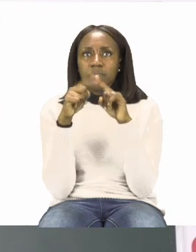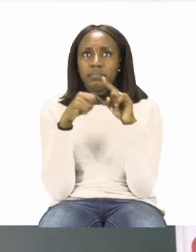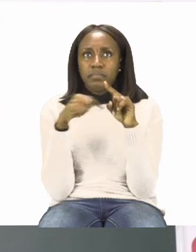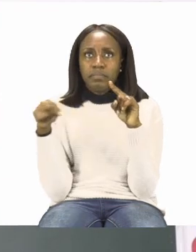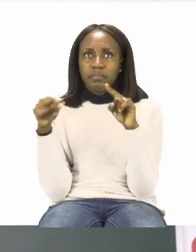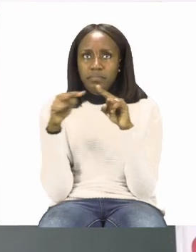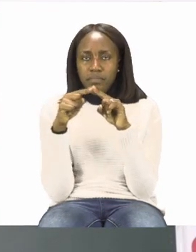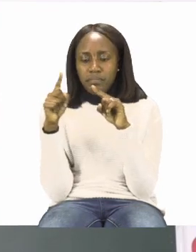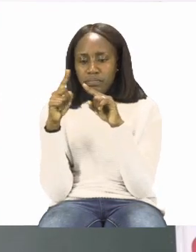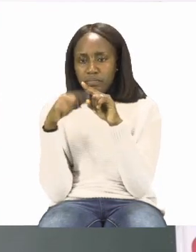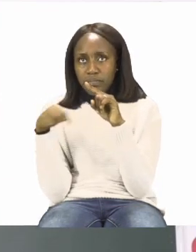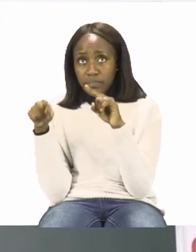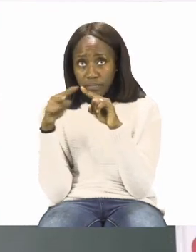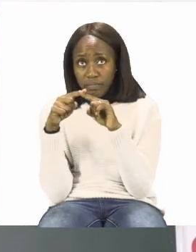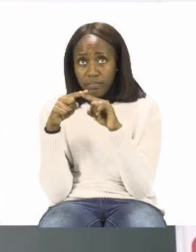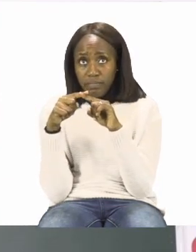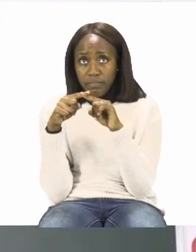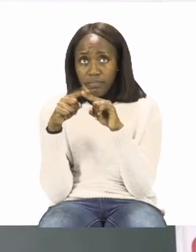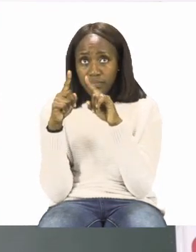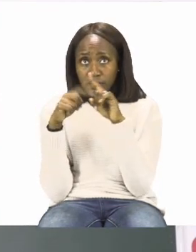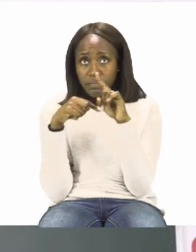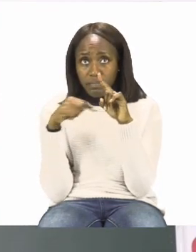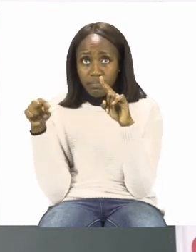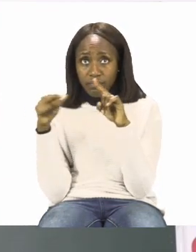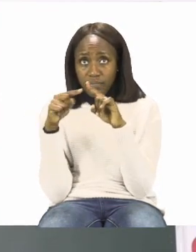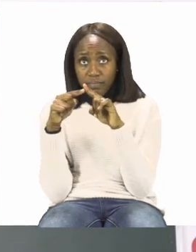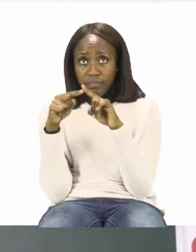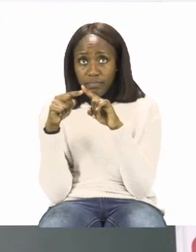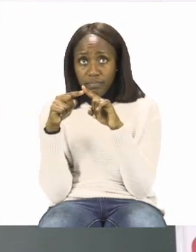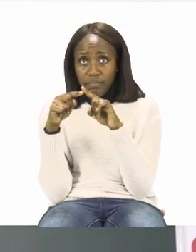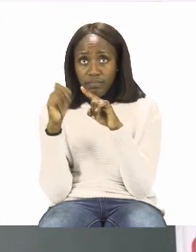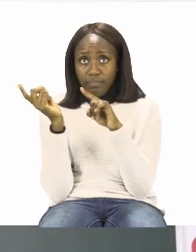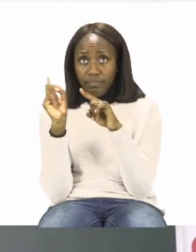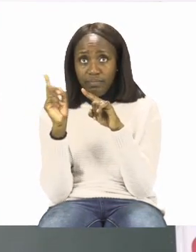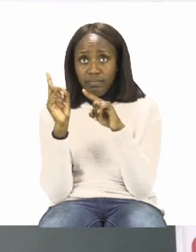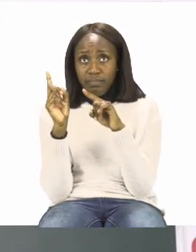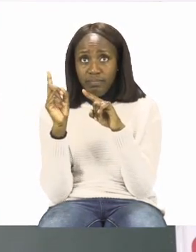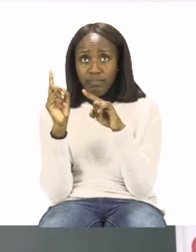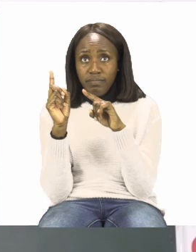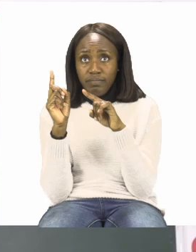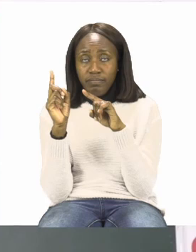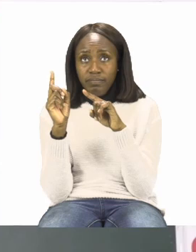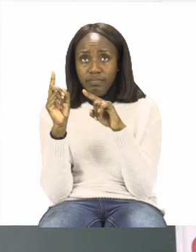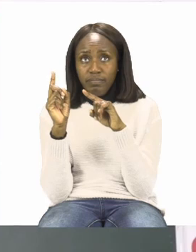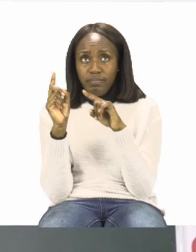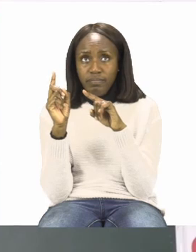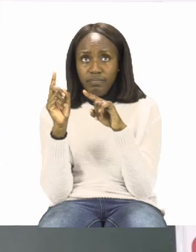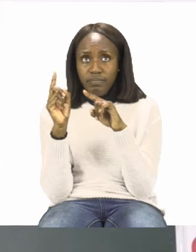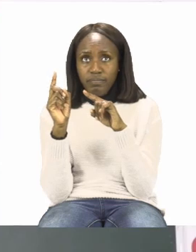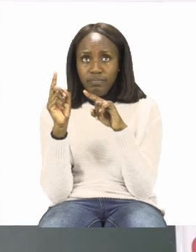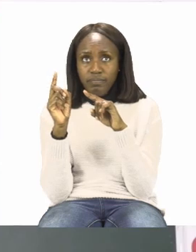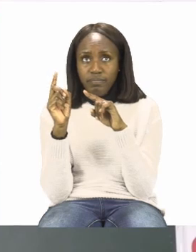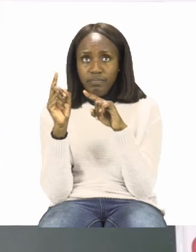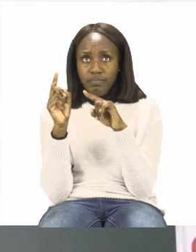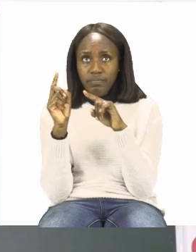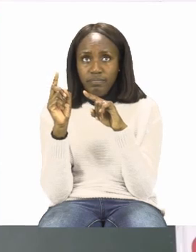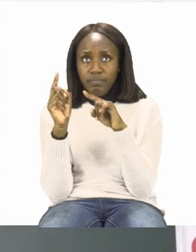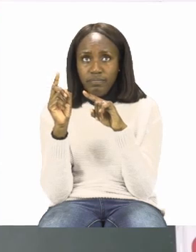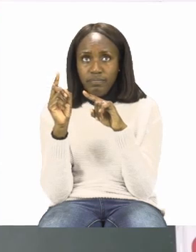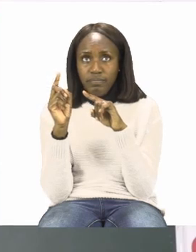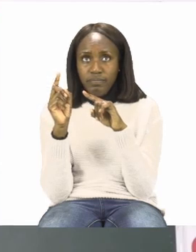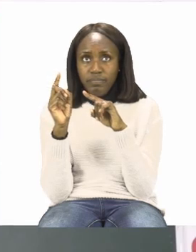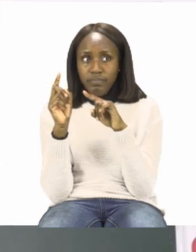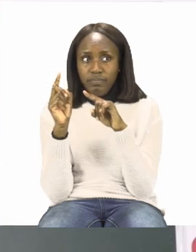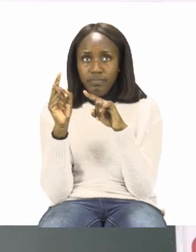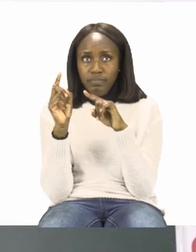Triangle, circle, triangle. What will we do in the next part? What shape do we have to